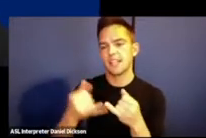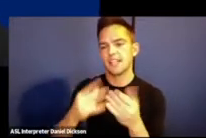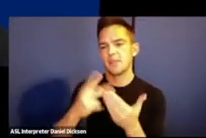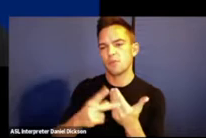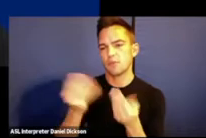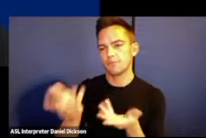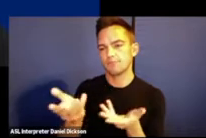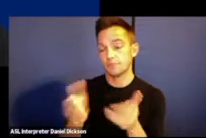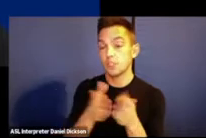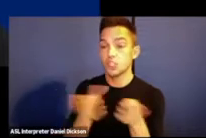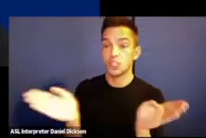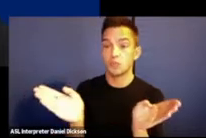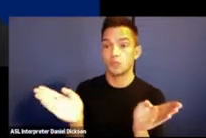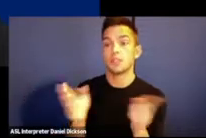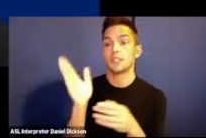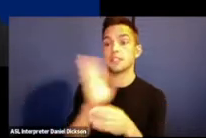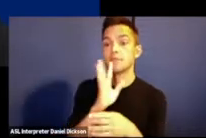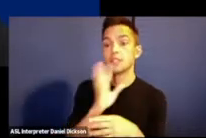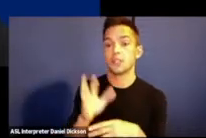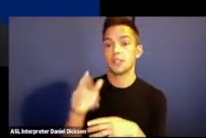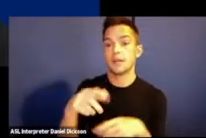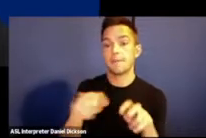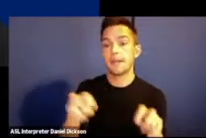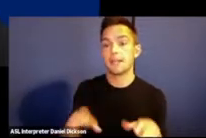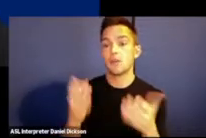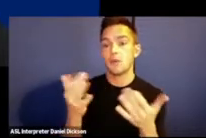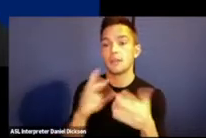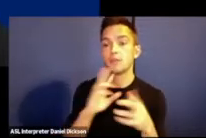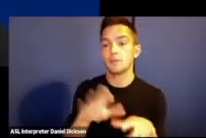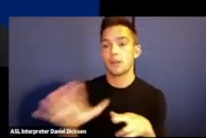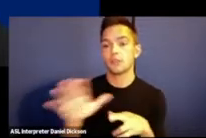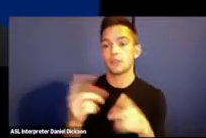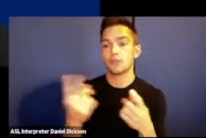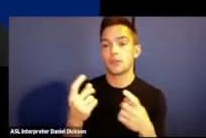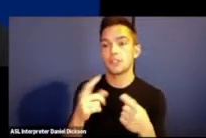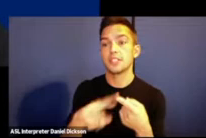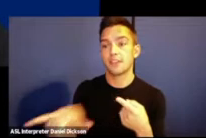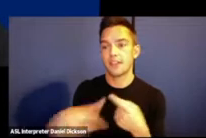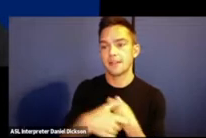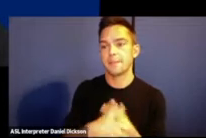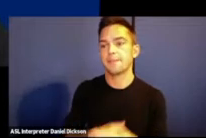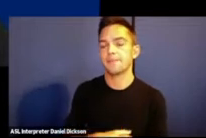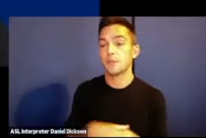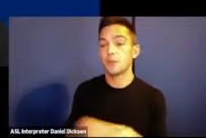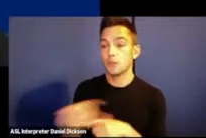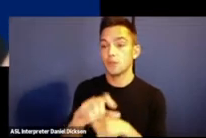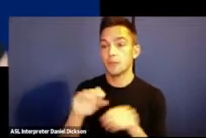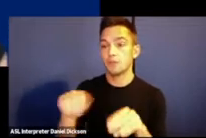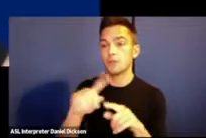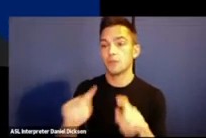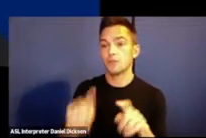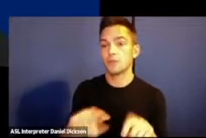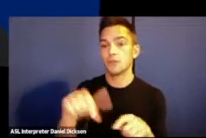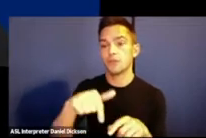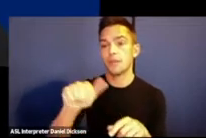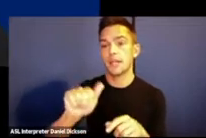And so in general, the speakers and panels will wait to respond to your questions until that period. But you can put your questions in the Q&A tab